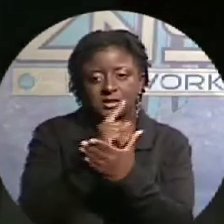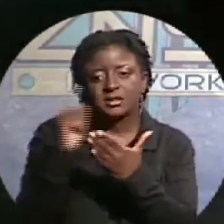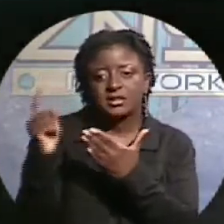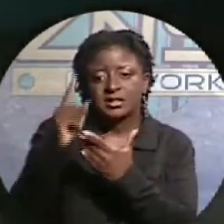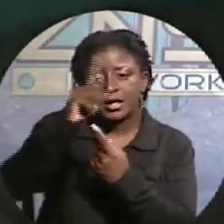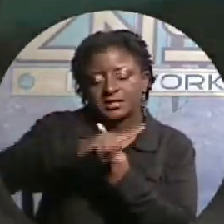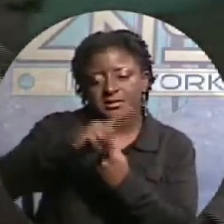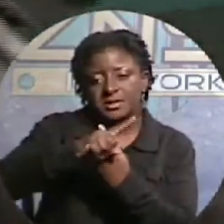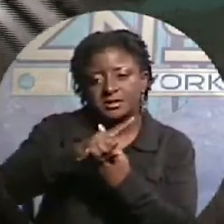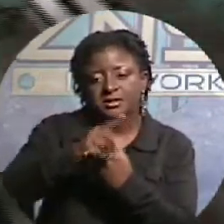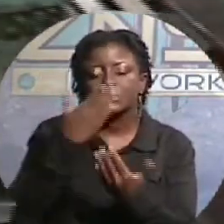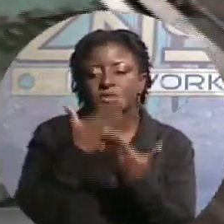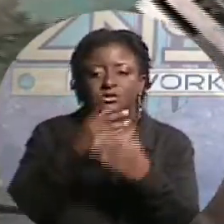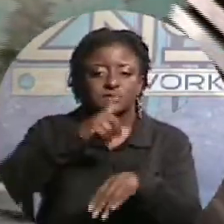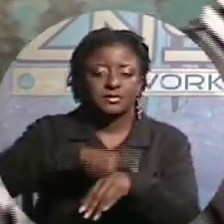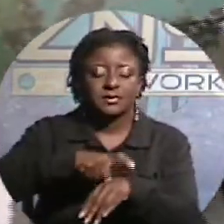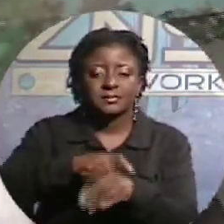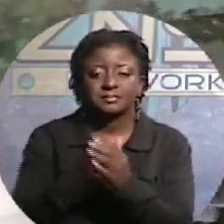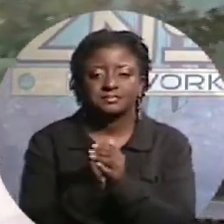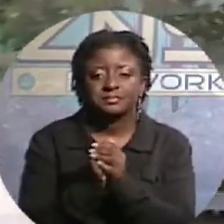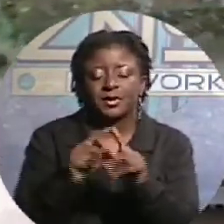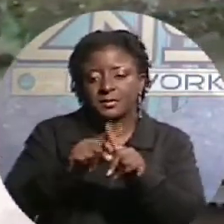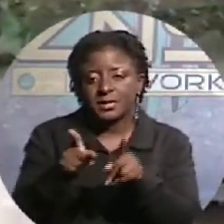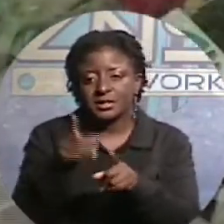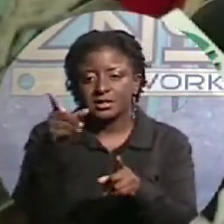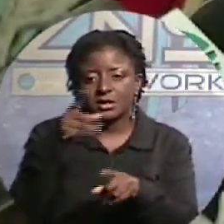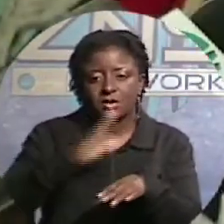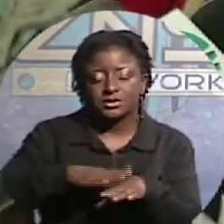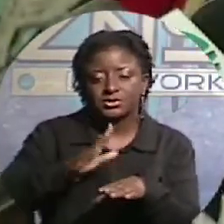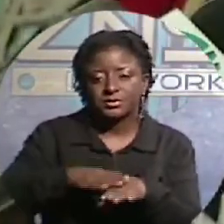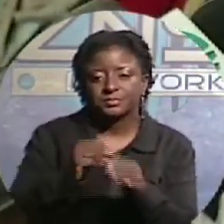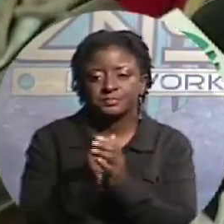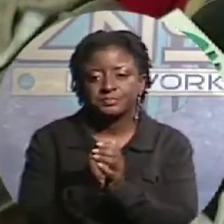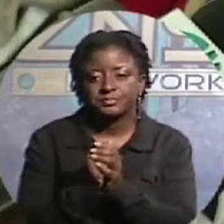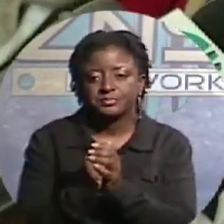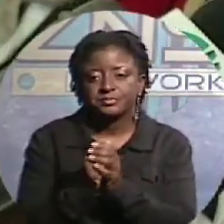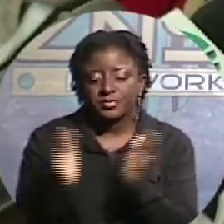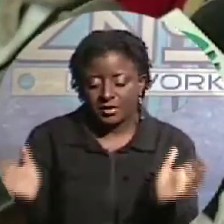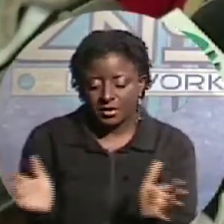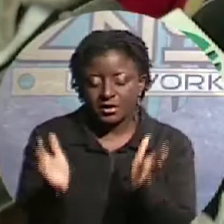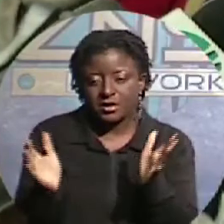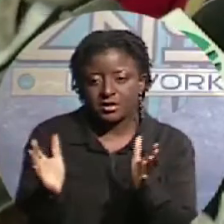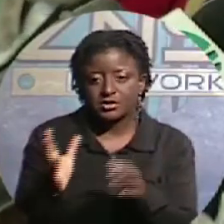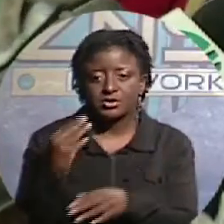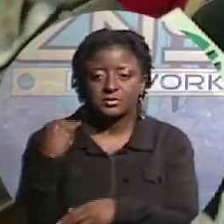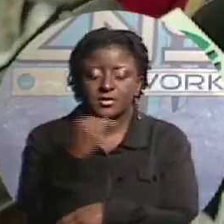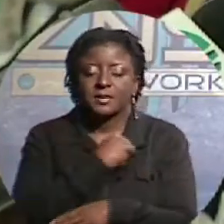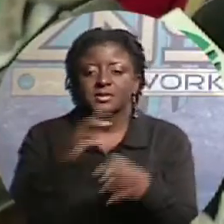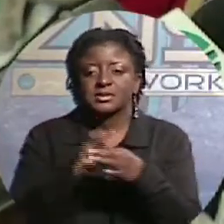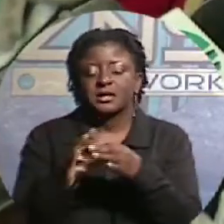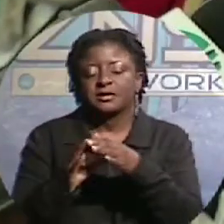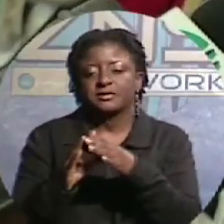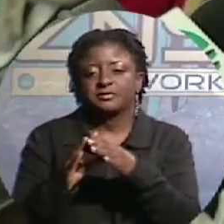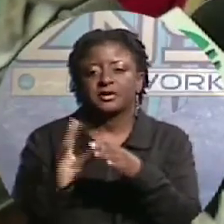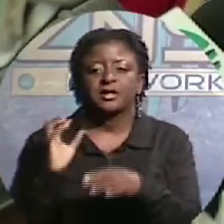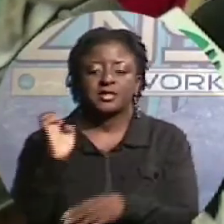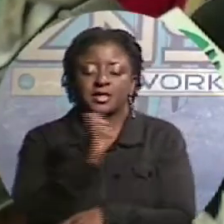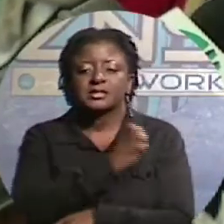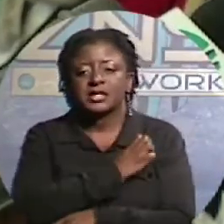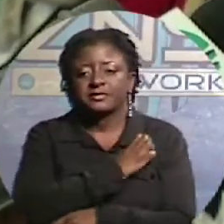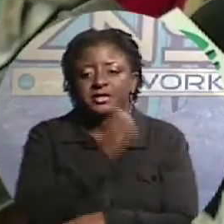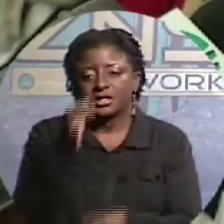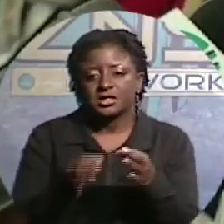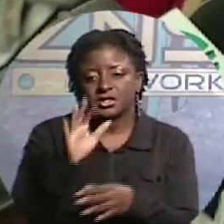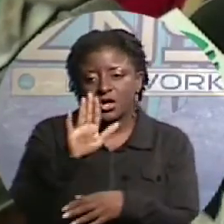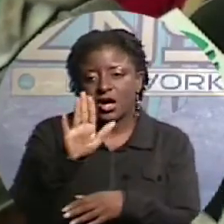month are timely. However, he had this caution. I urge members of the executive that in their language,